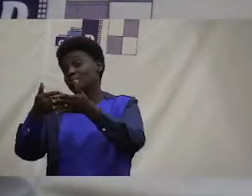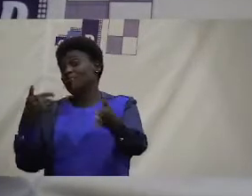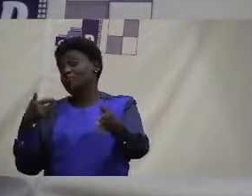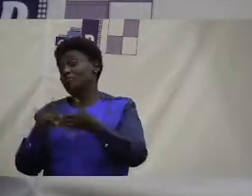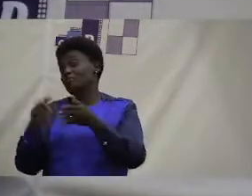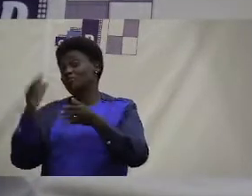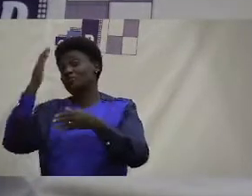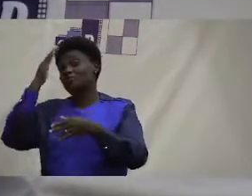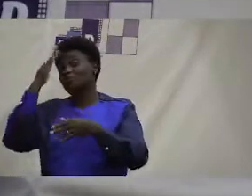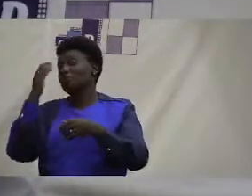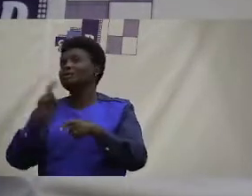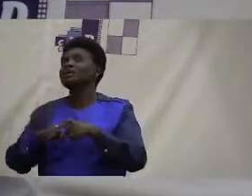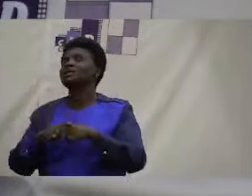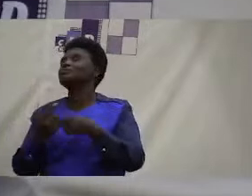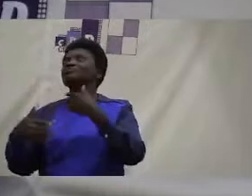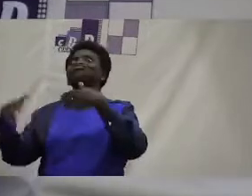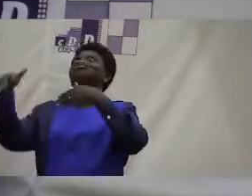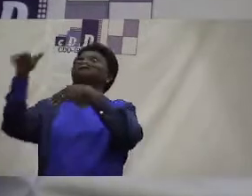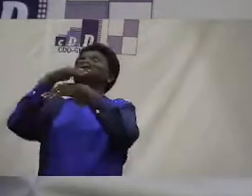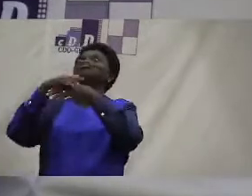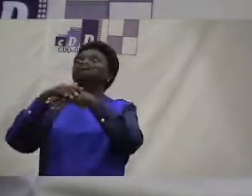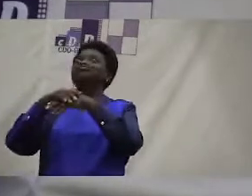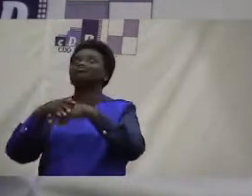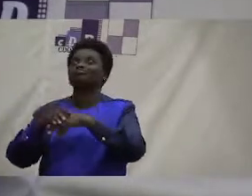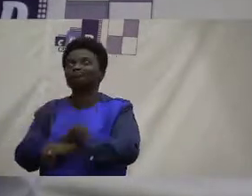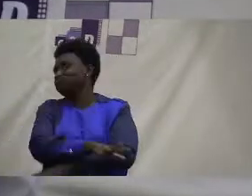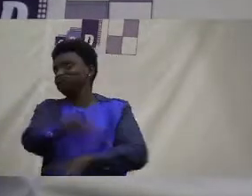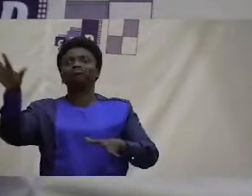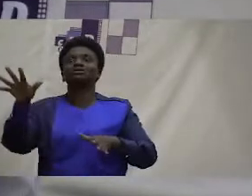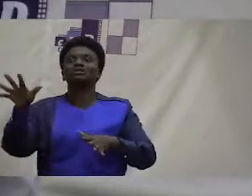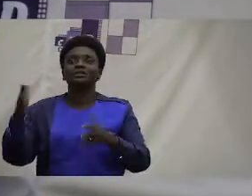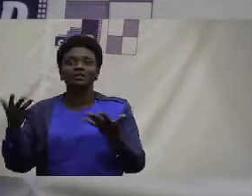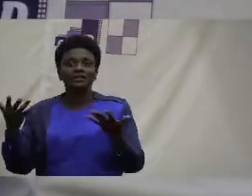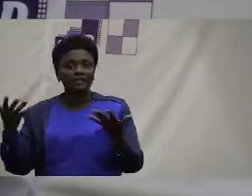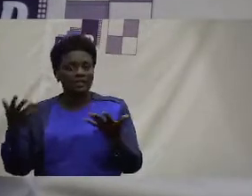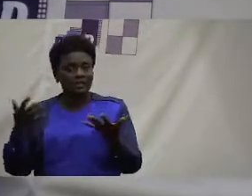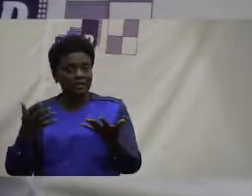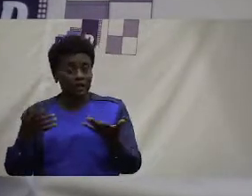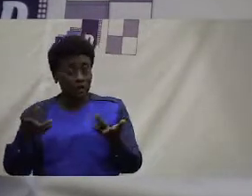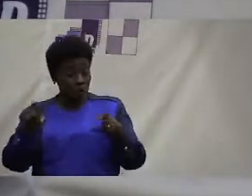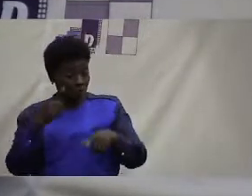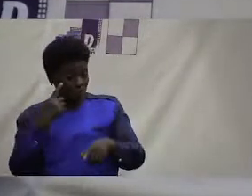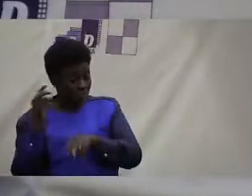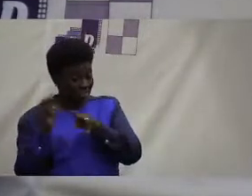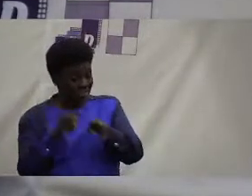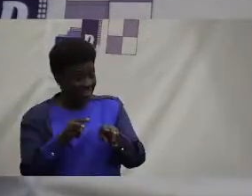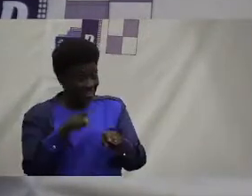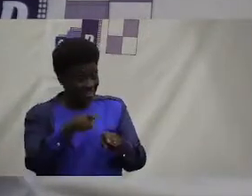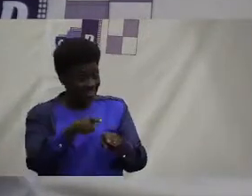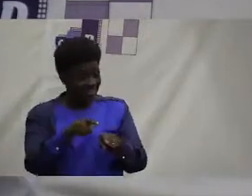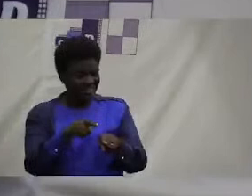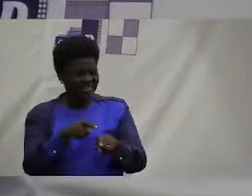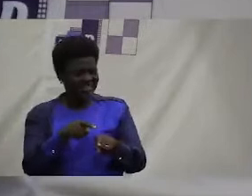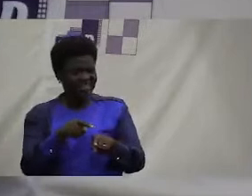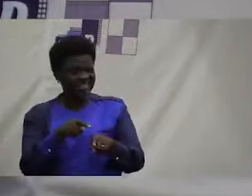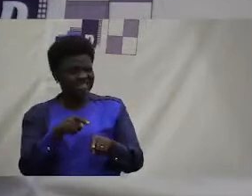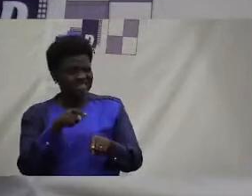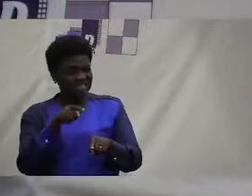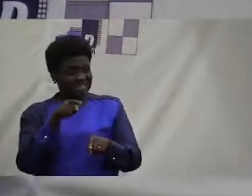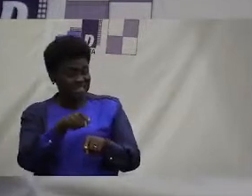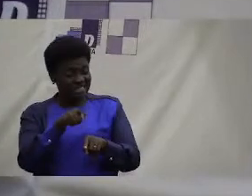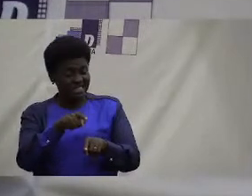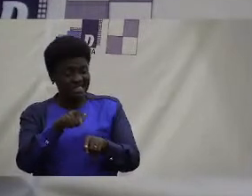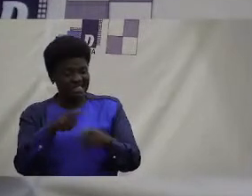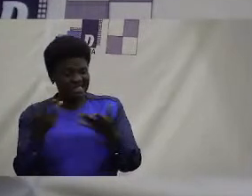know, it would have gone viral. And when you look at this what is the new owner, Elon